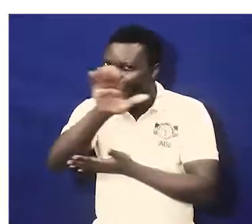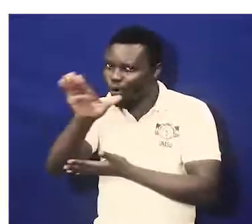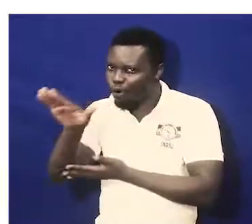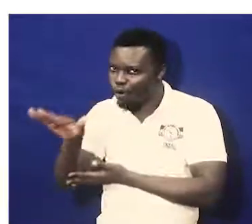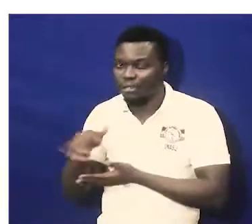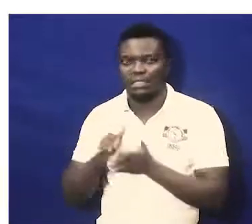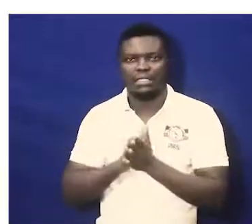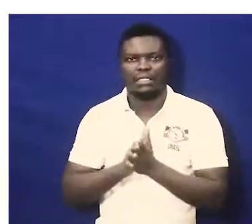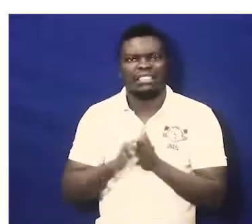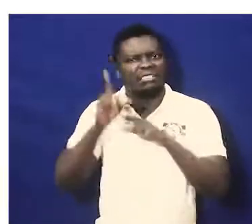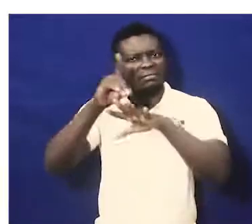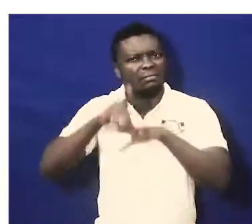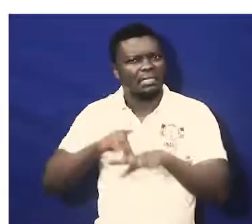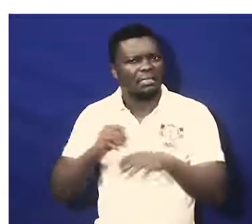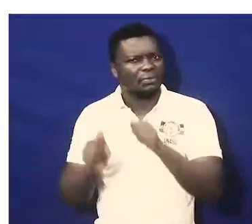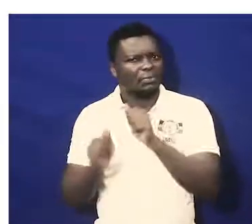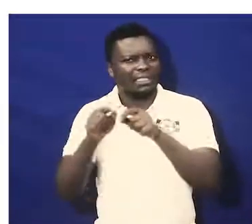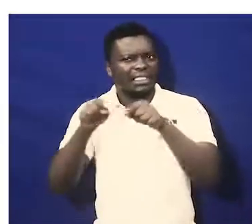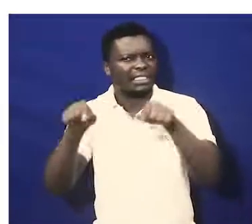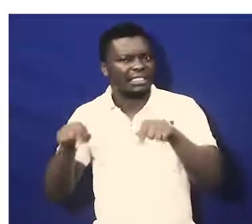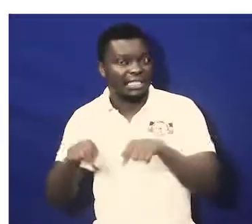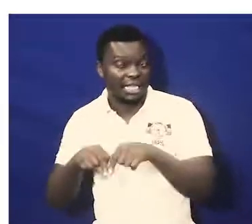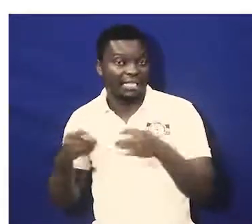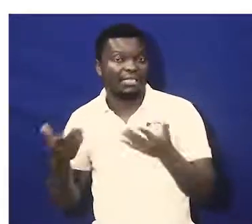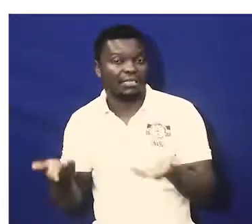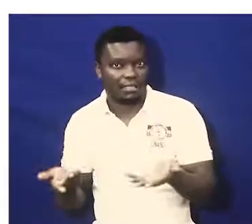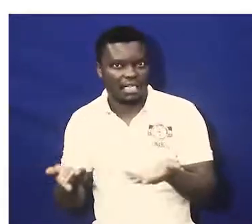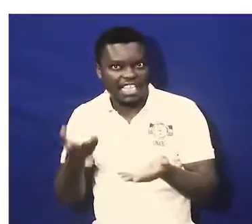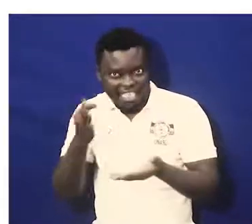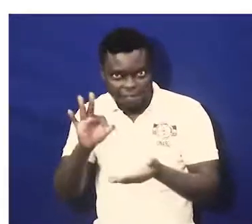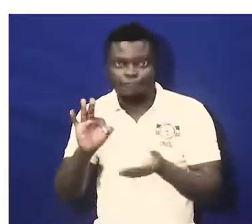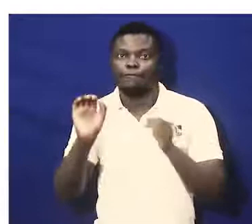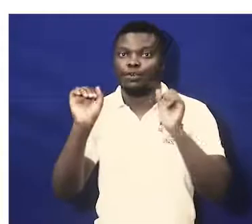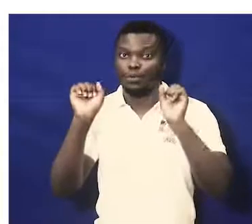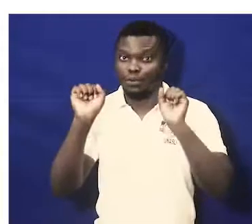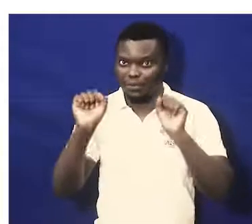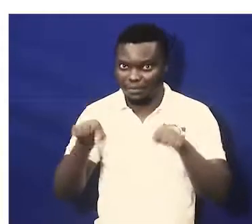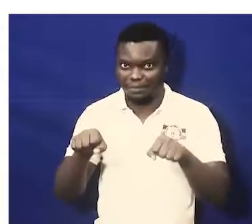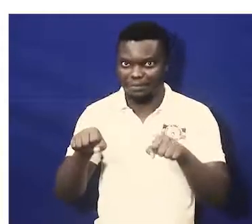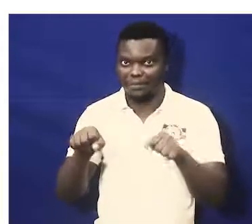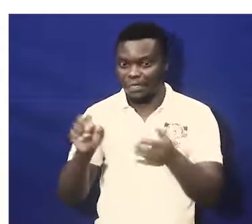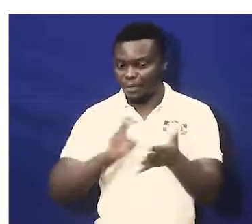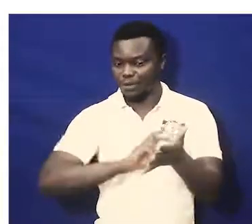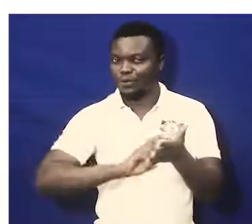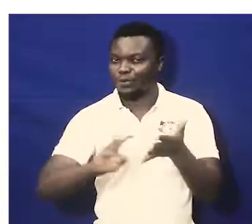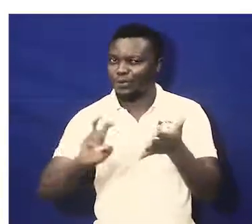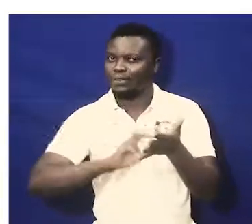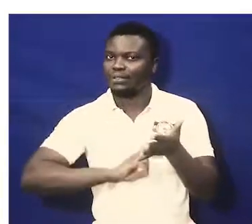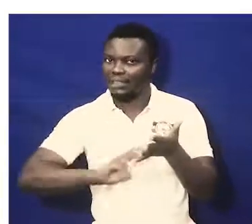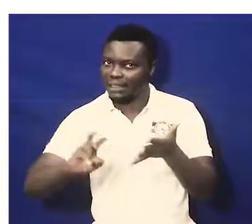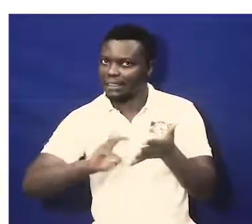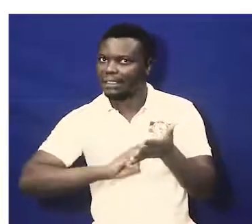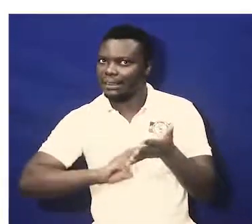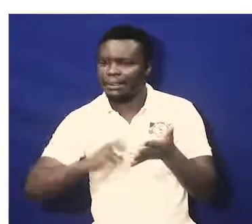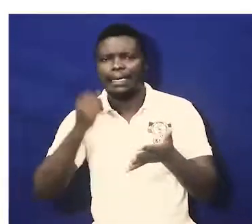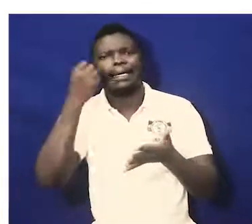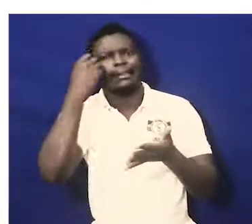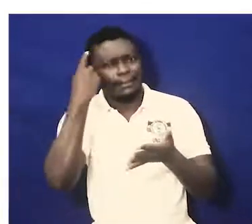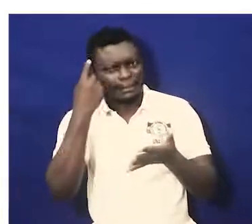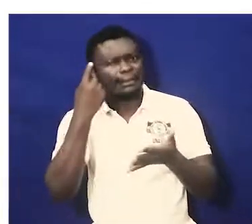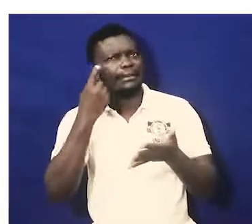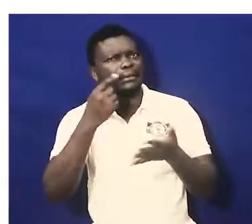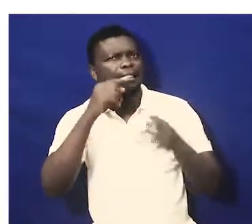of the level you are in, as long as you are able to read and interpret what we are